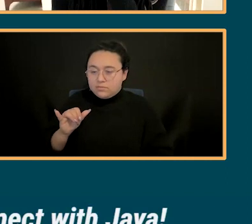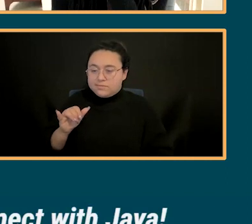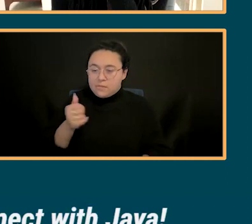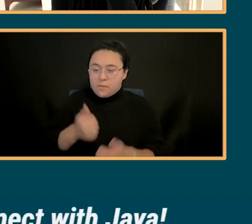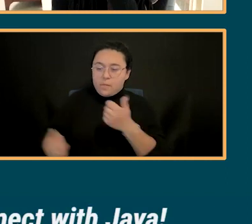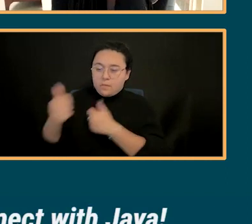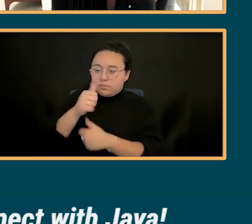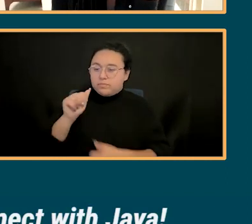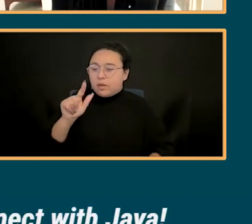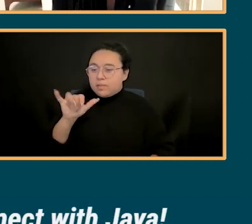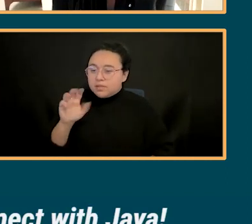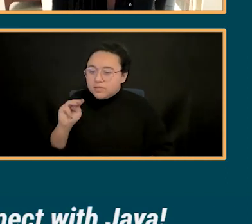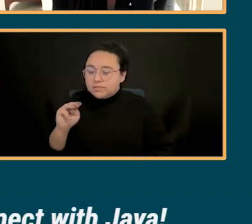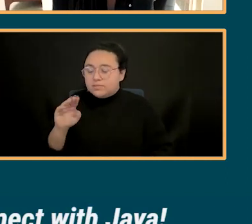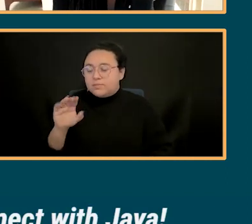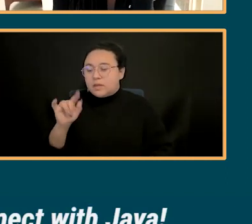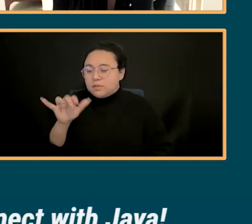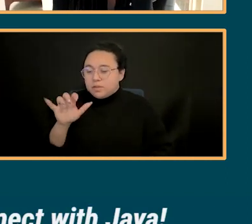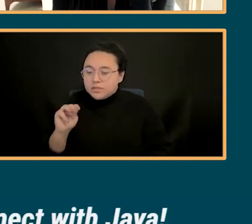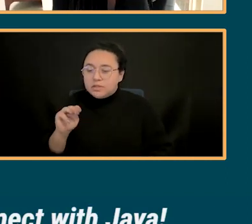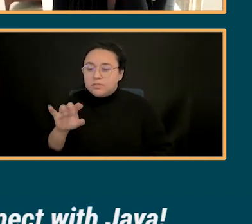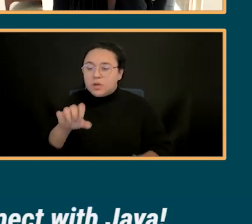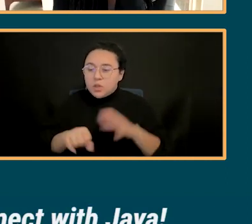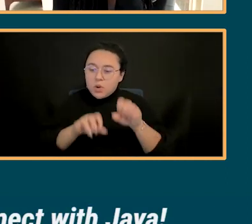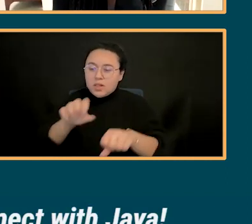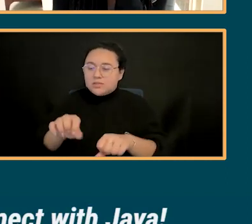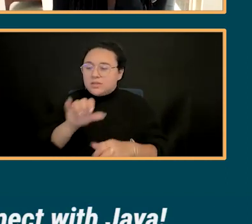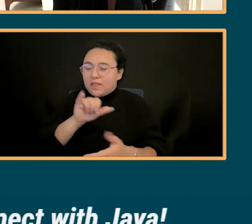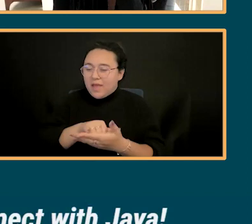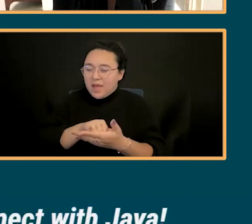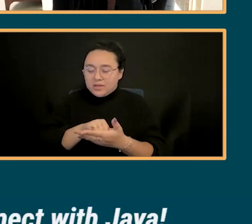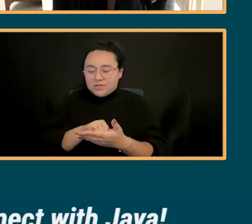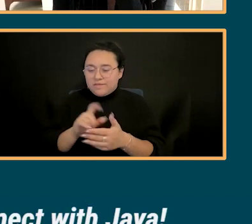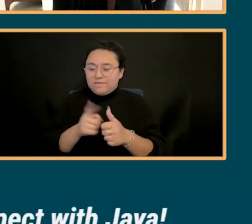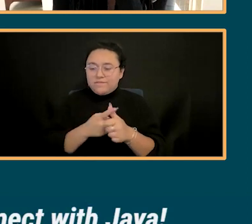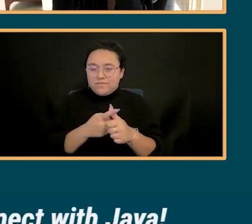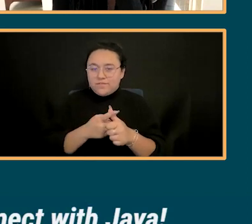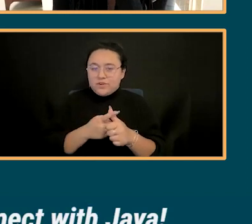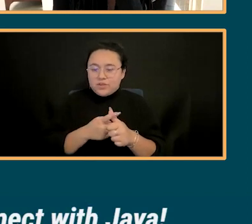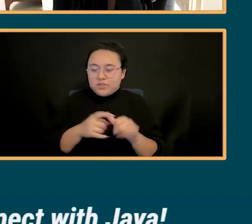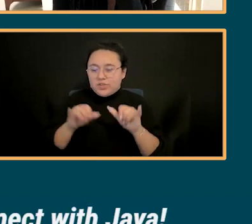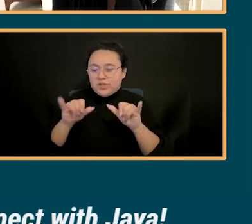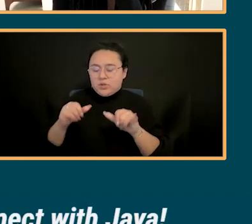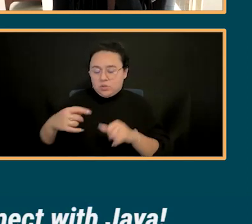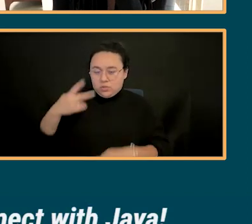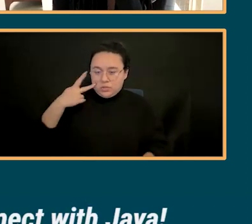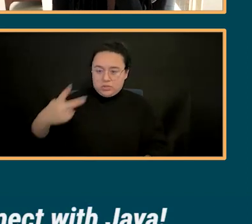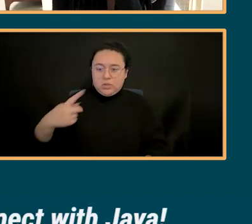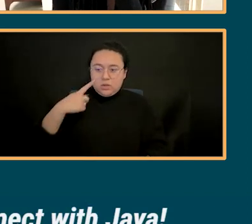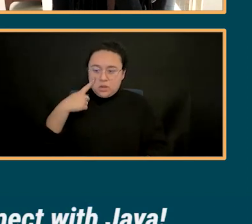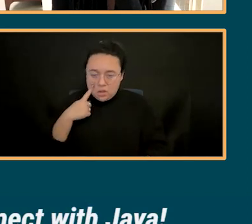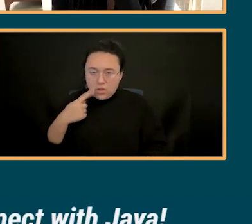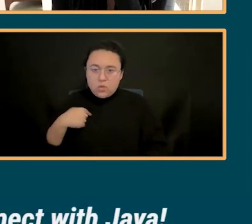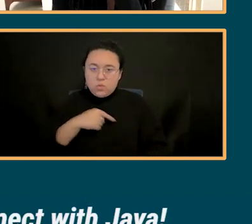supremacy, ableism, capitalism, the colonial project, all of that, it's one of the first sites that we encounter where we are as parents